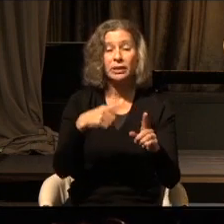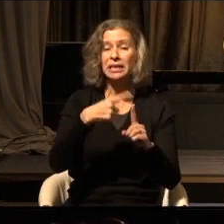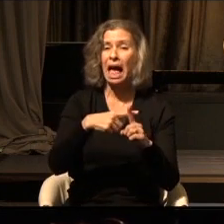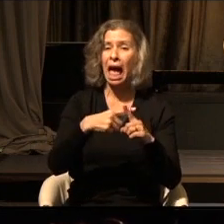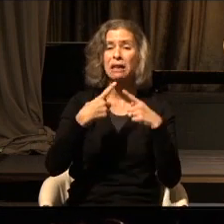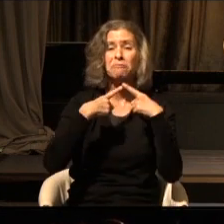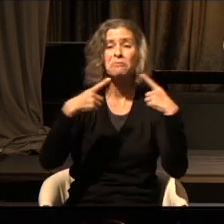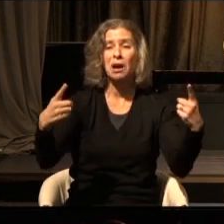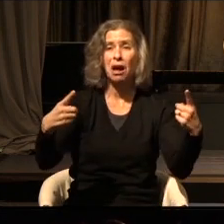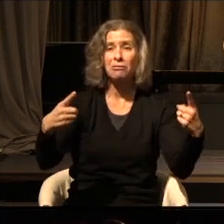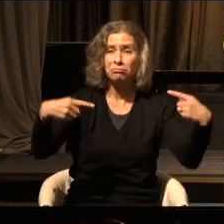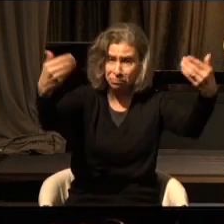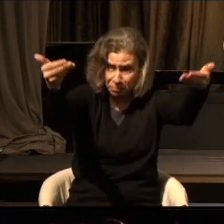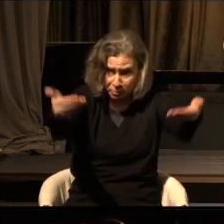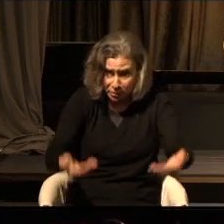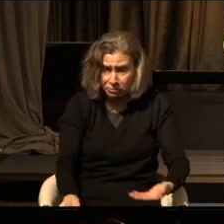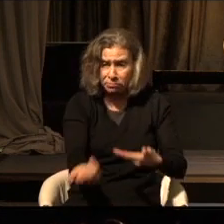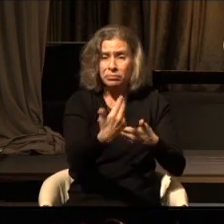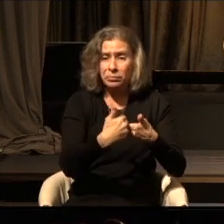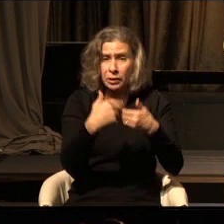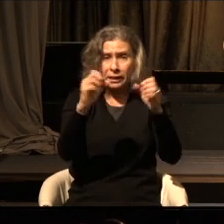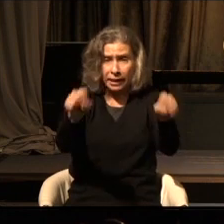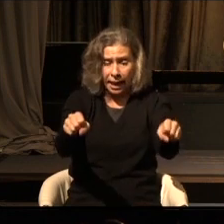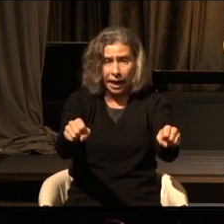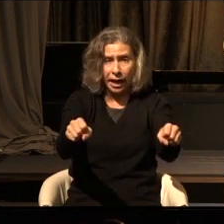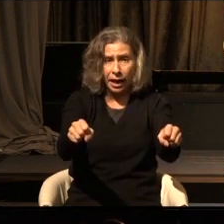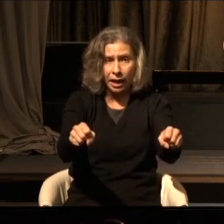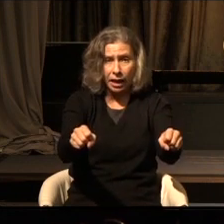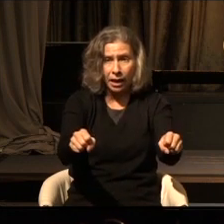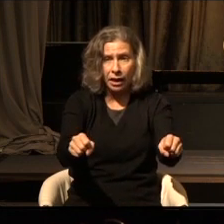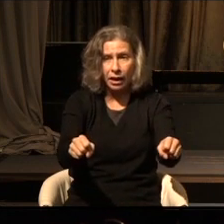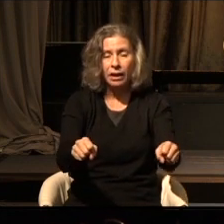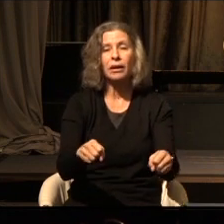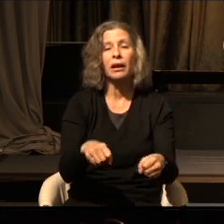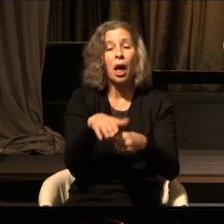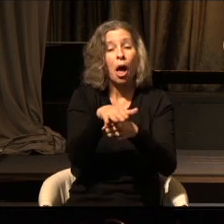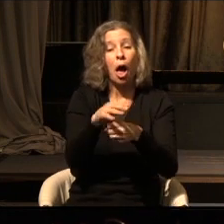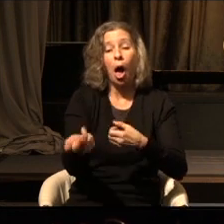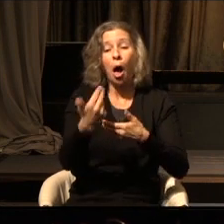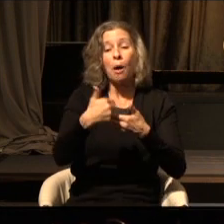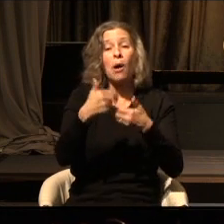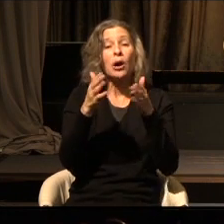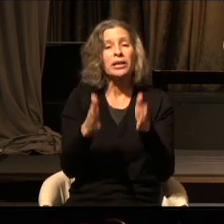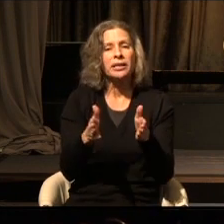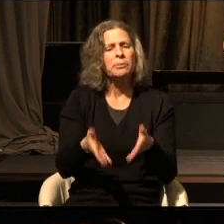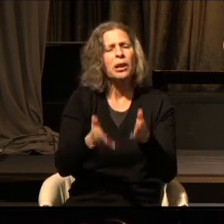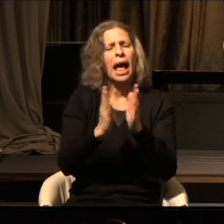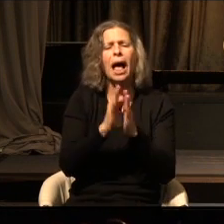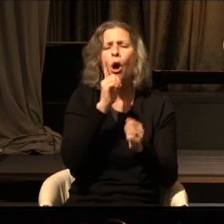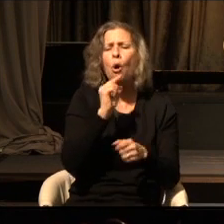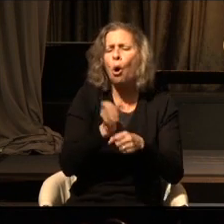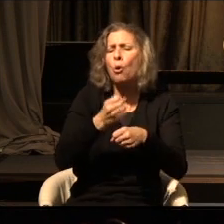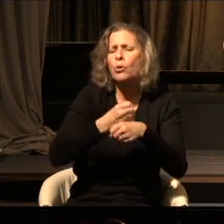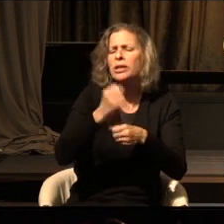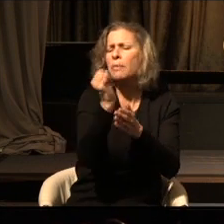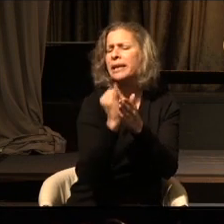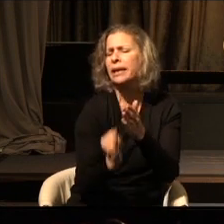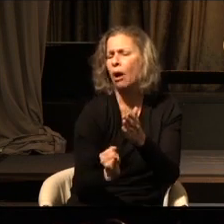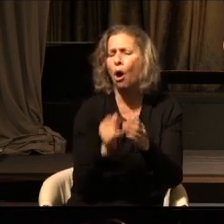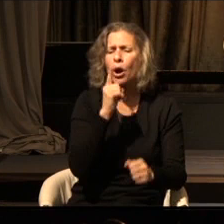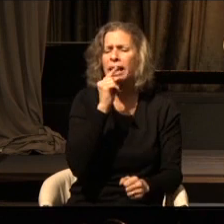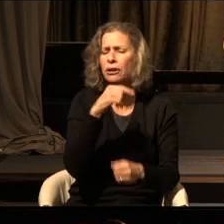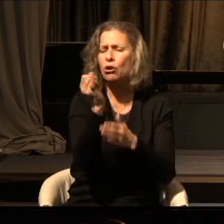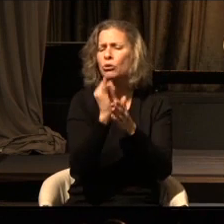else interested to attend. In Baraga County, participants were asked about who is making art and who are considered to be the